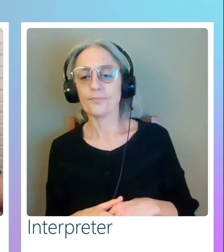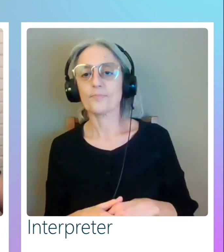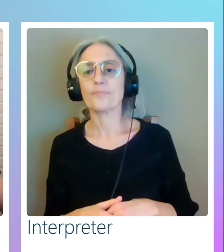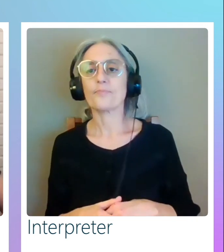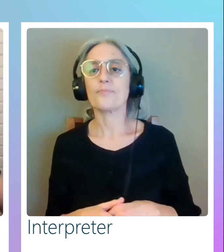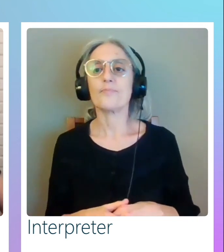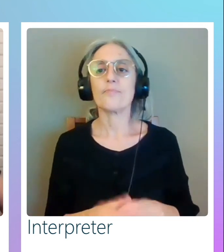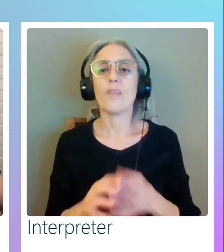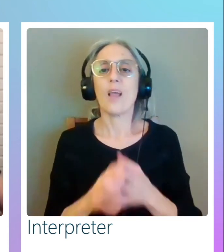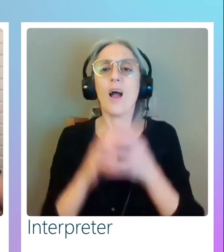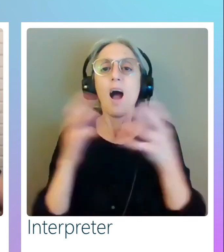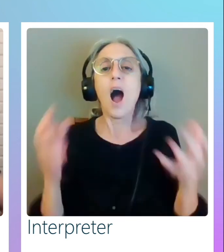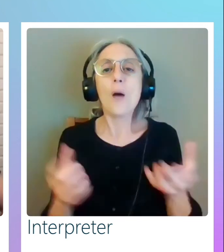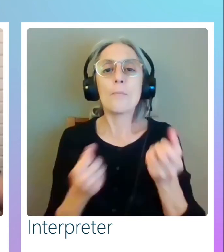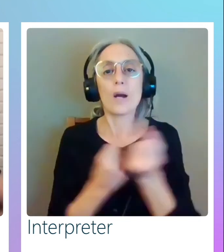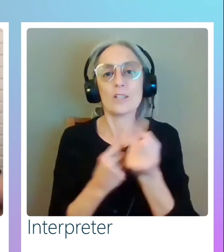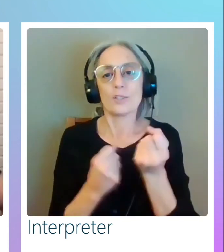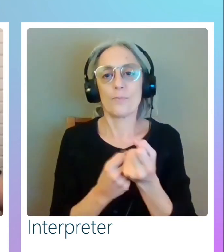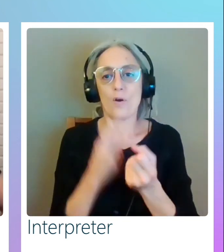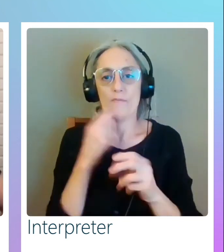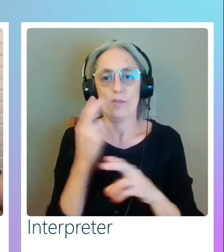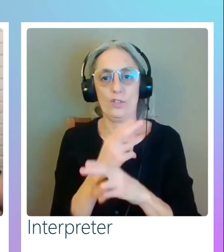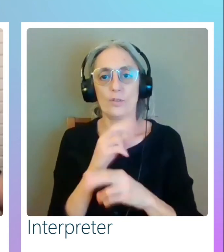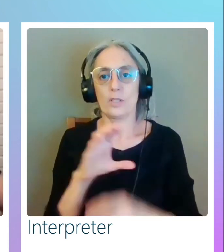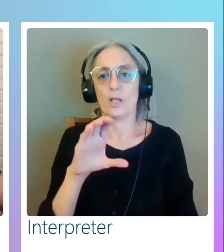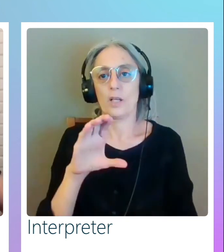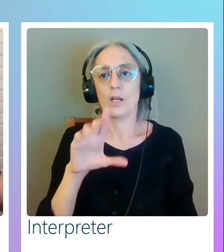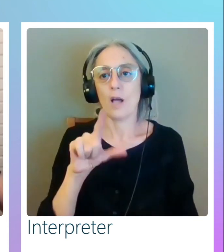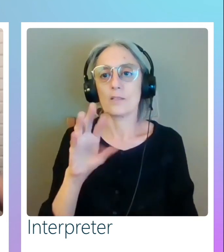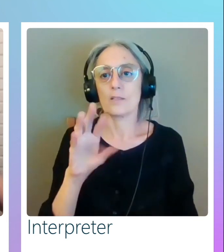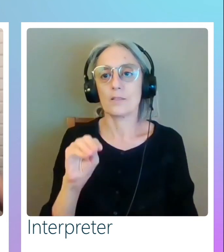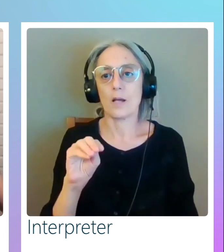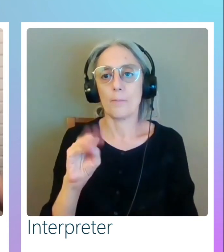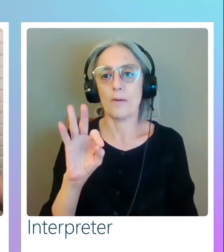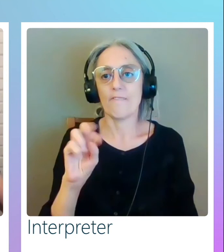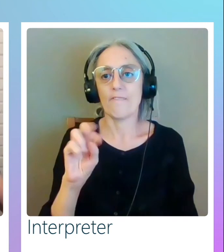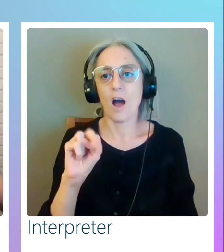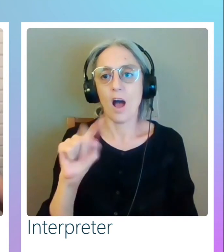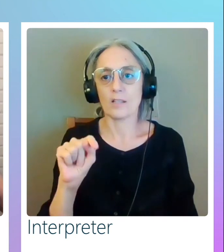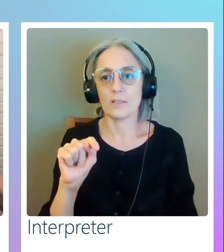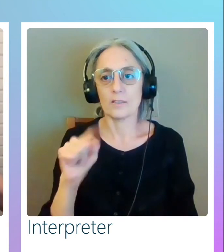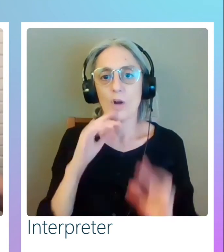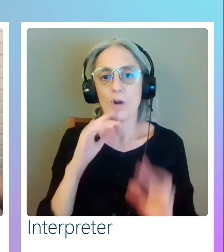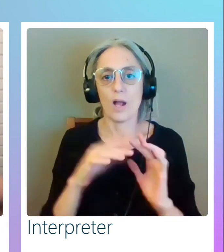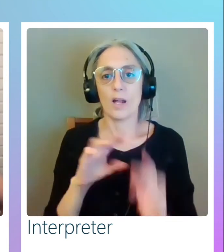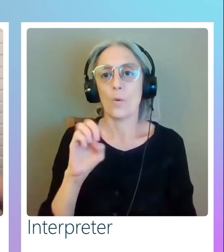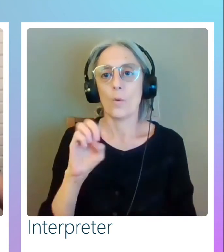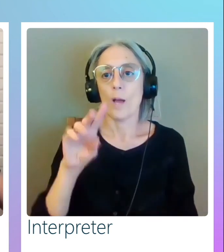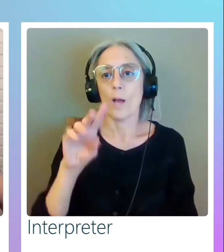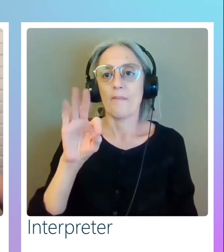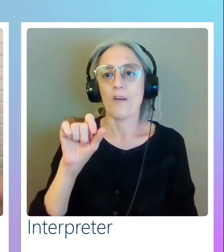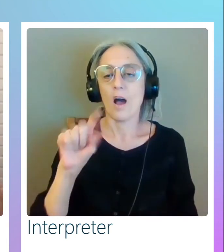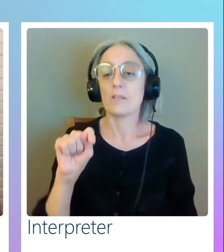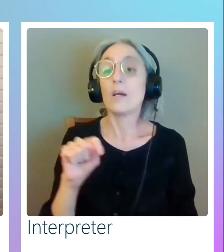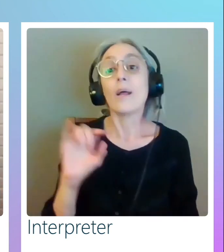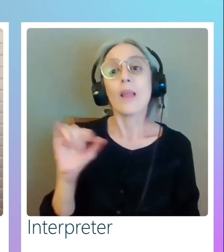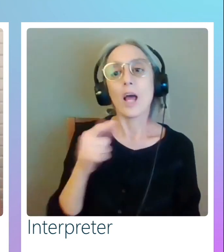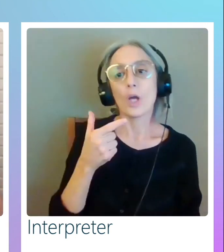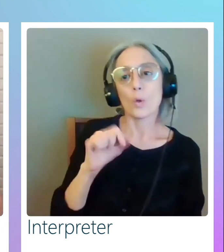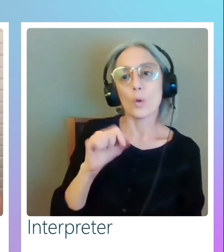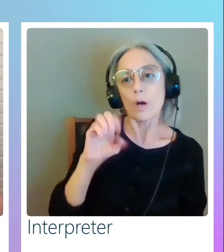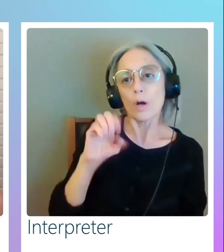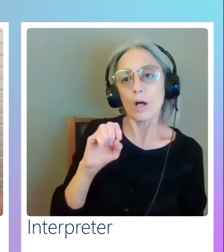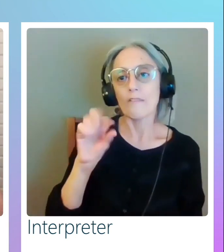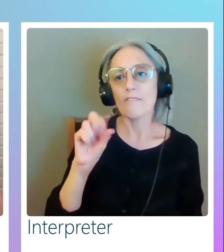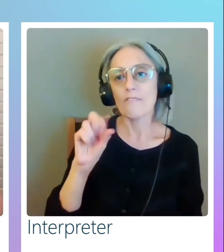support is there for using custom fonts or online web fonts, such as Google Fonts, or even think